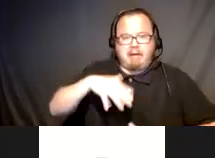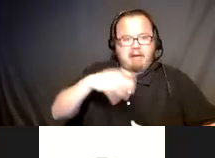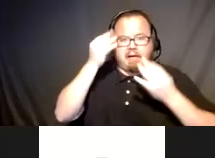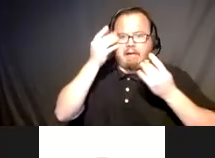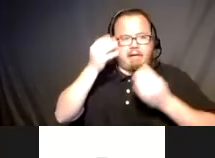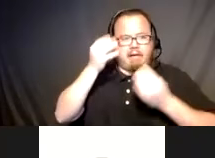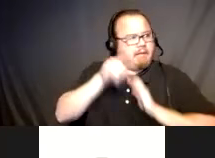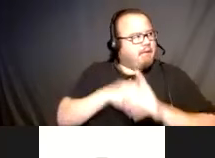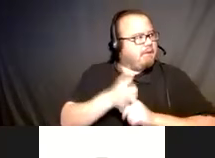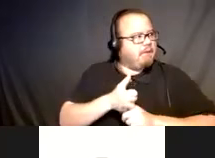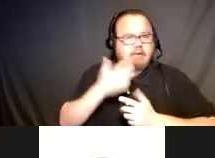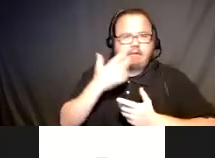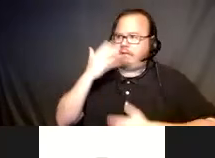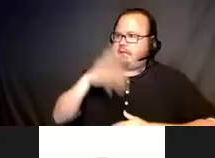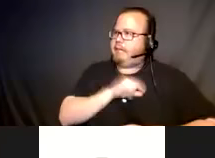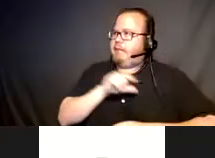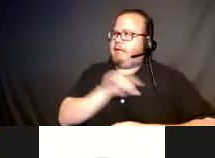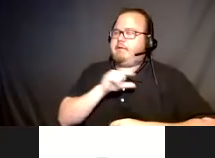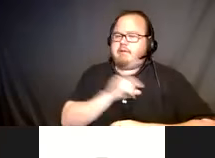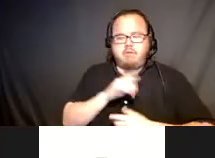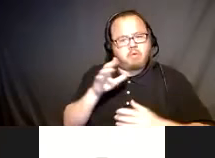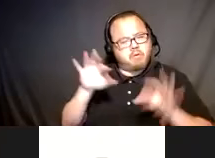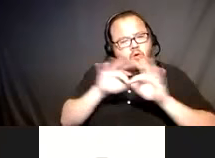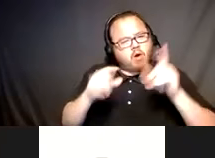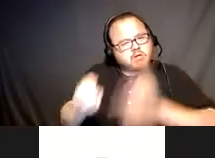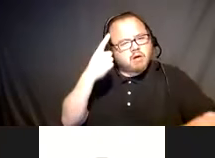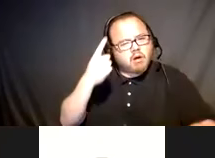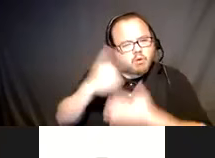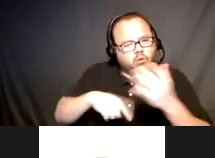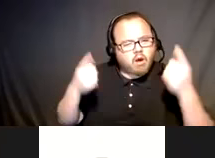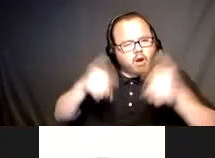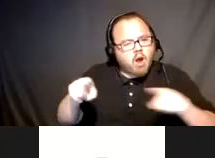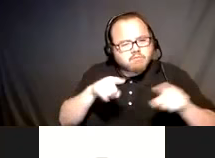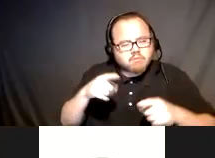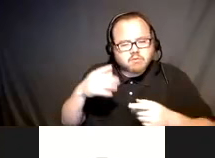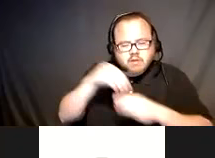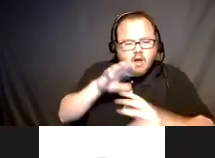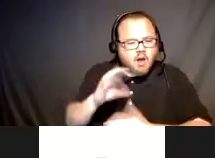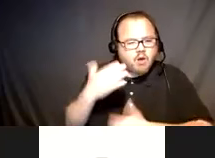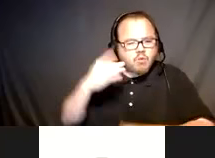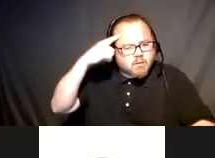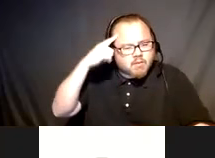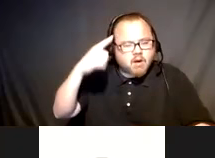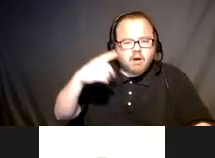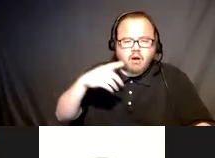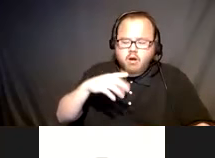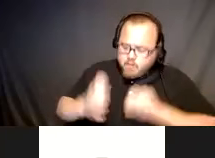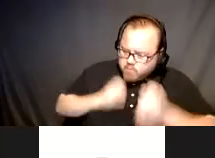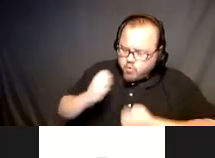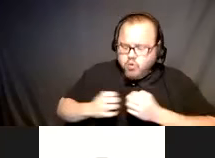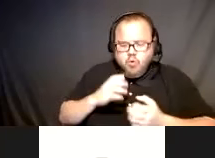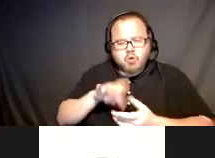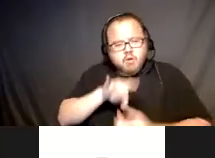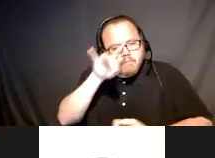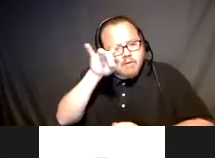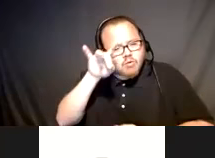way that we're feeling, instead of really understanding what it is that's happening for us mentally, emotionally, spiritually,